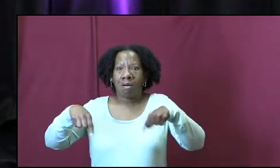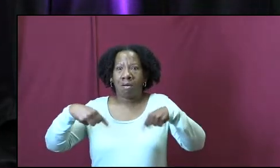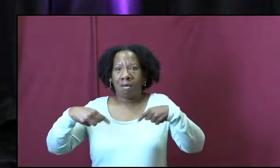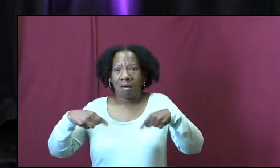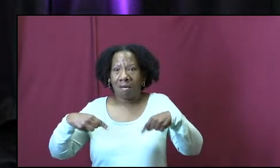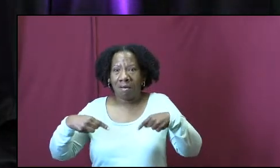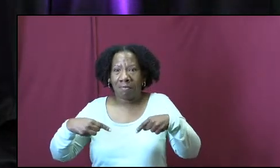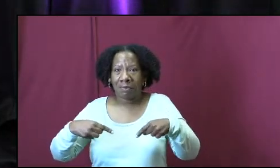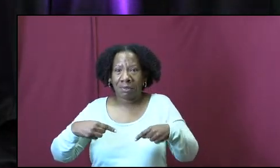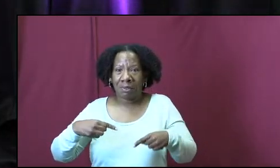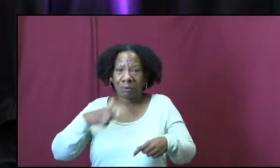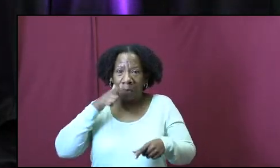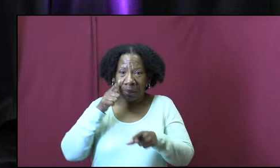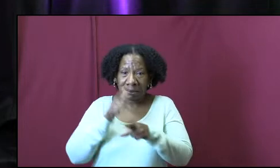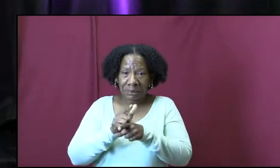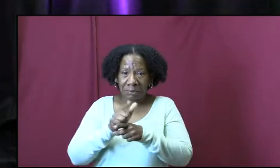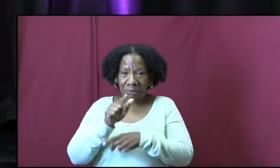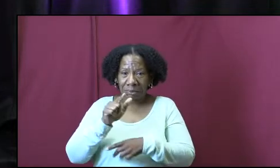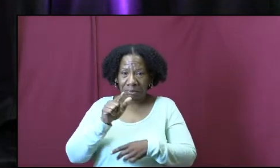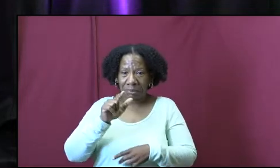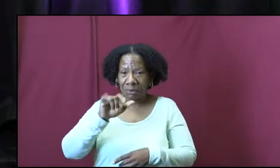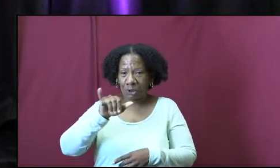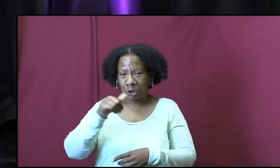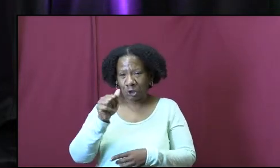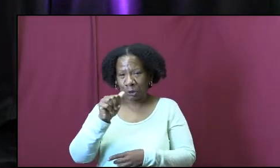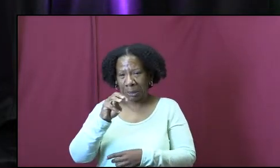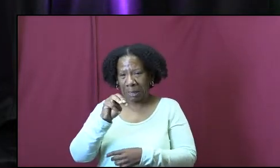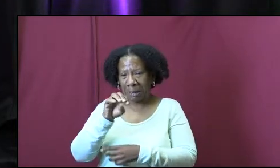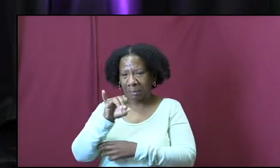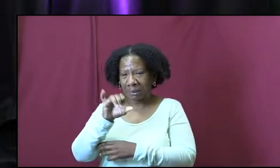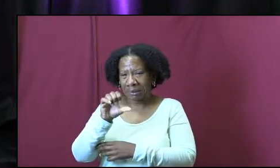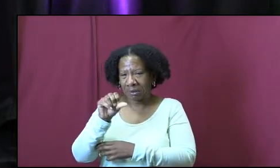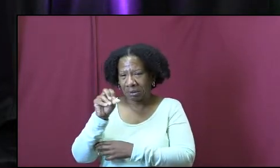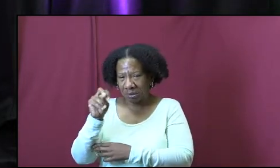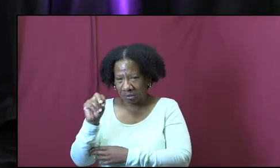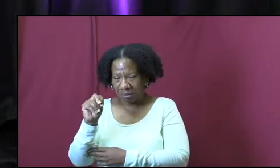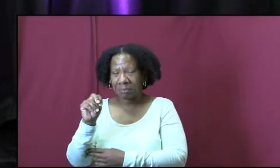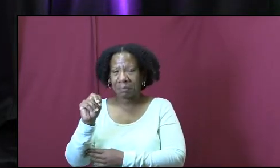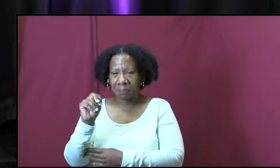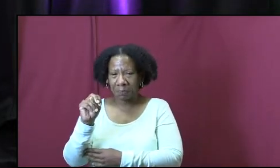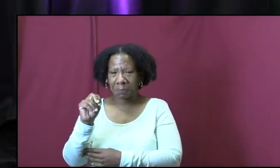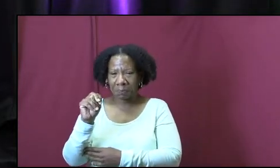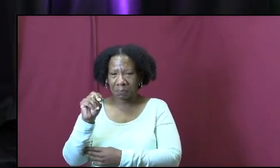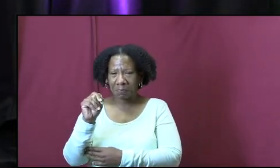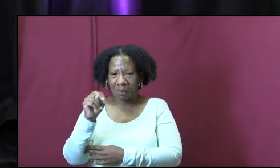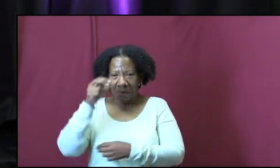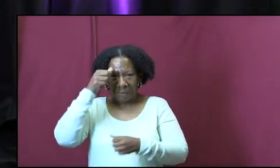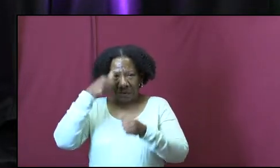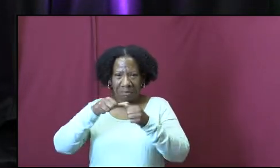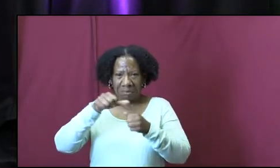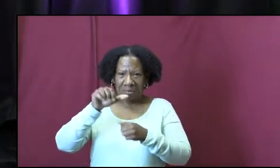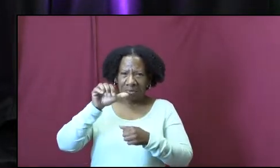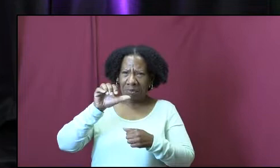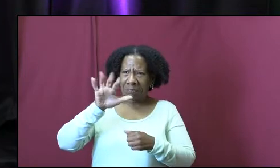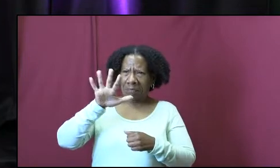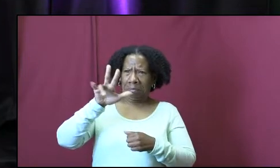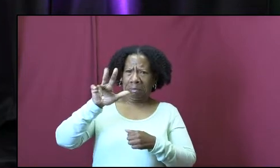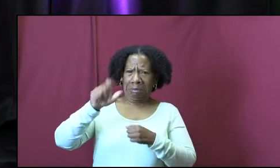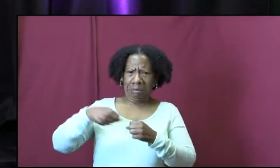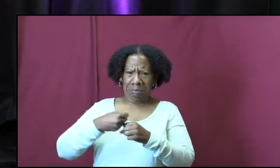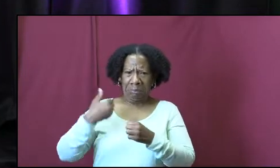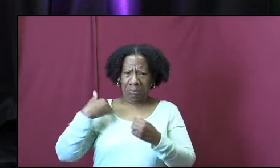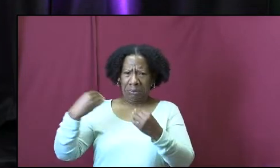Sister Jameson was the music director. That's a shame. That I remember that. It's 53 years ago, and I still remember that. Sister Jameson had coached me